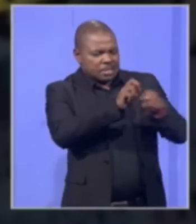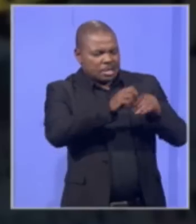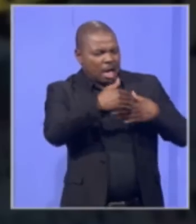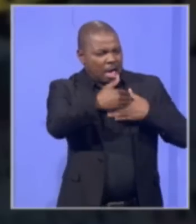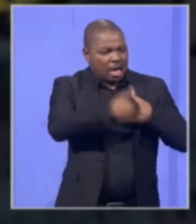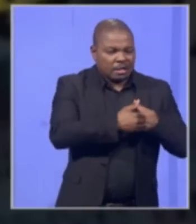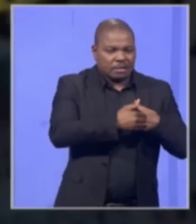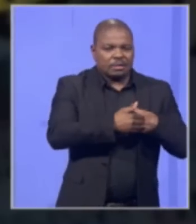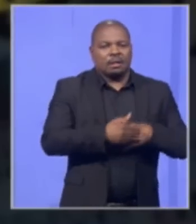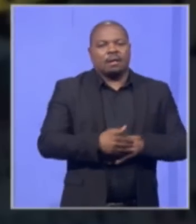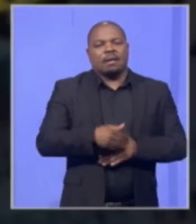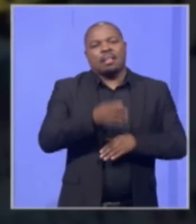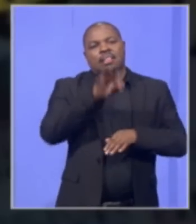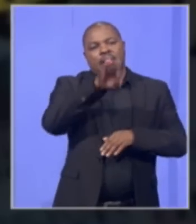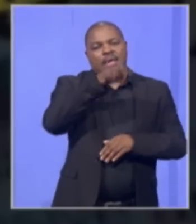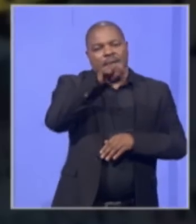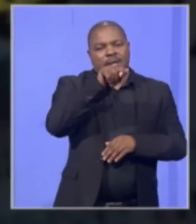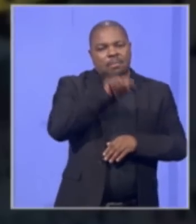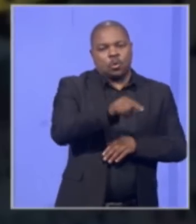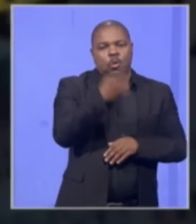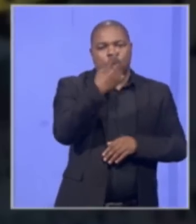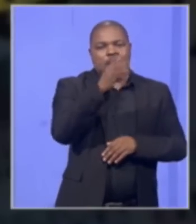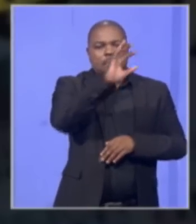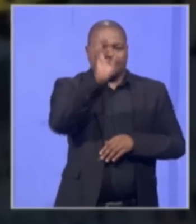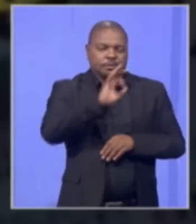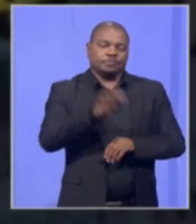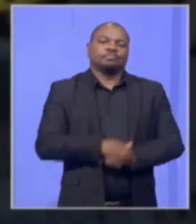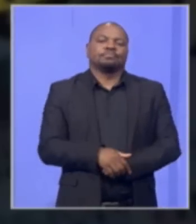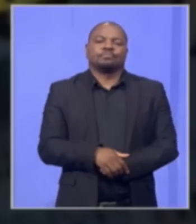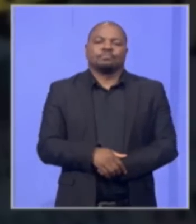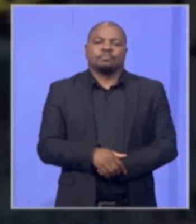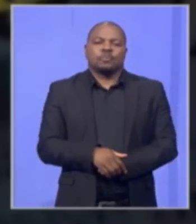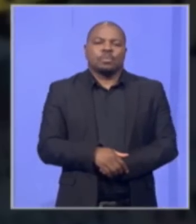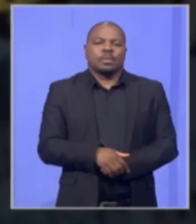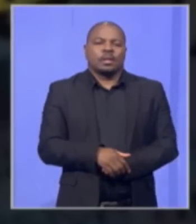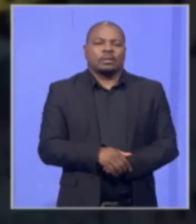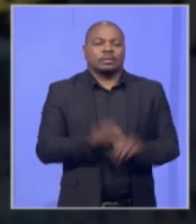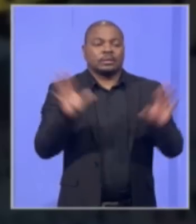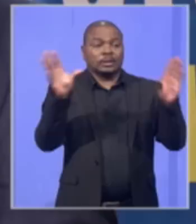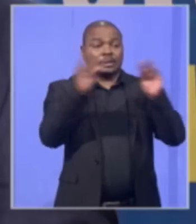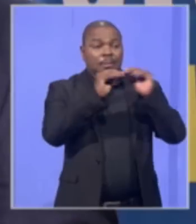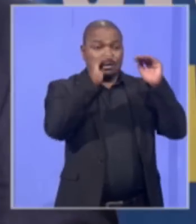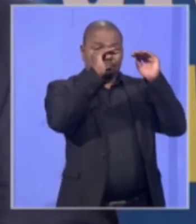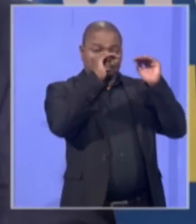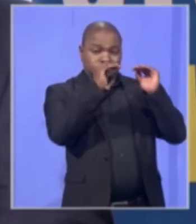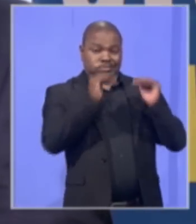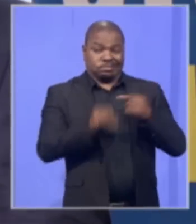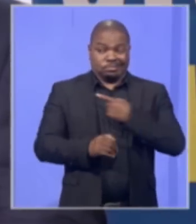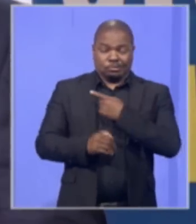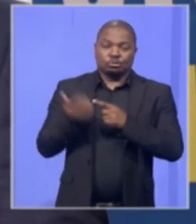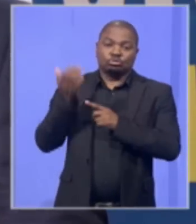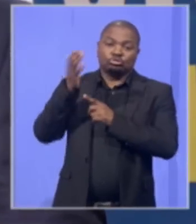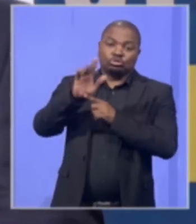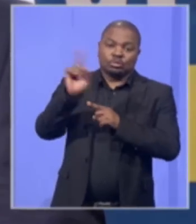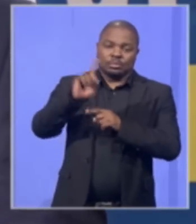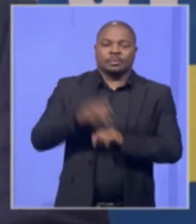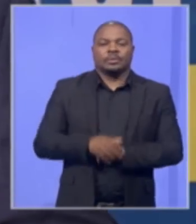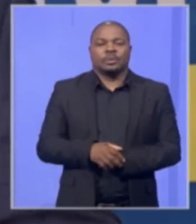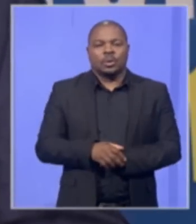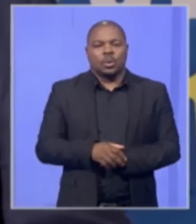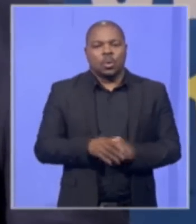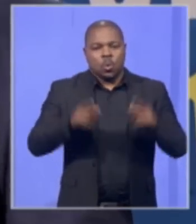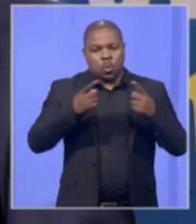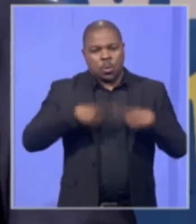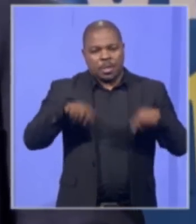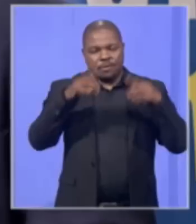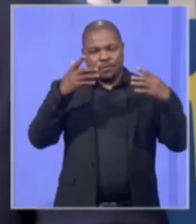ka diperesente di le 13.1. Summary tables indicate that we have